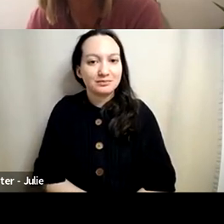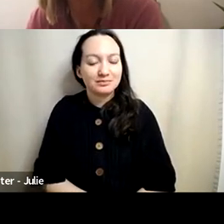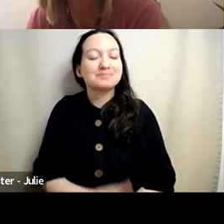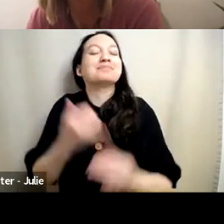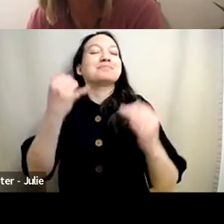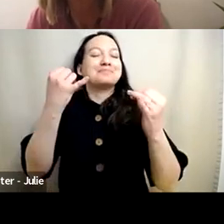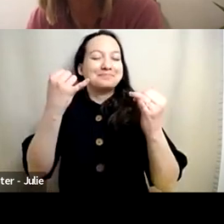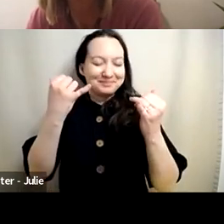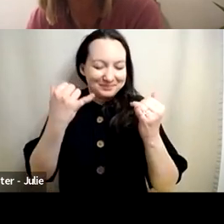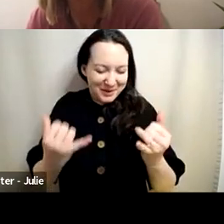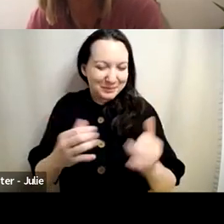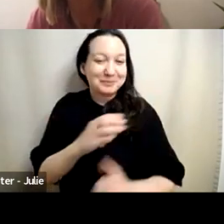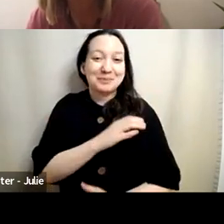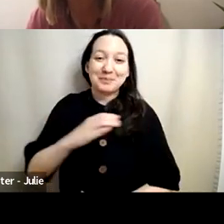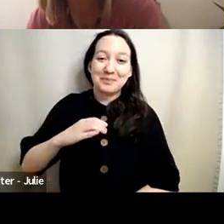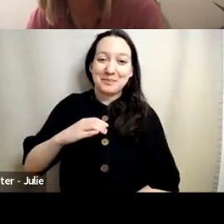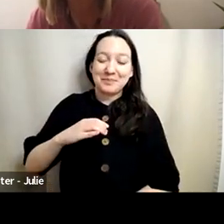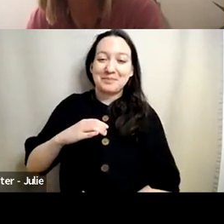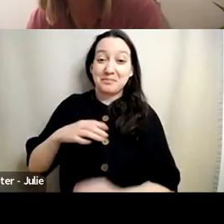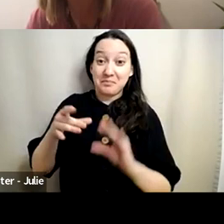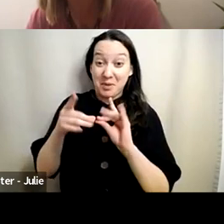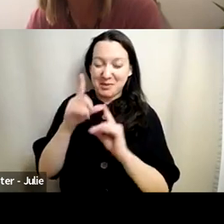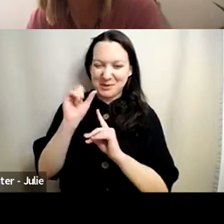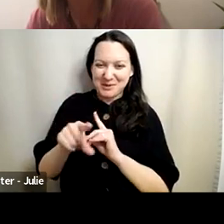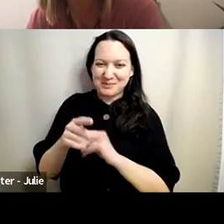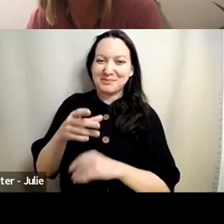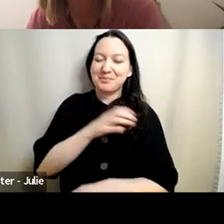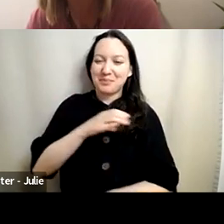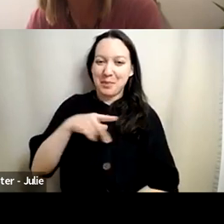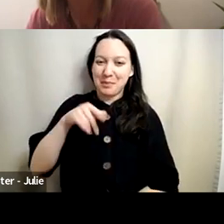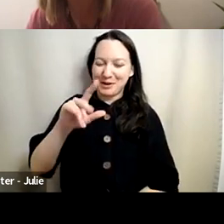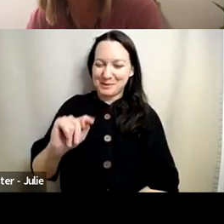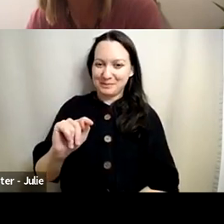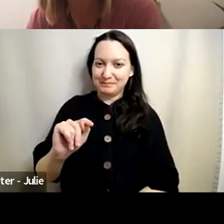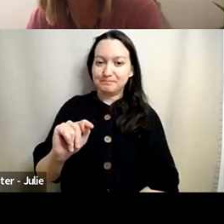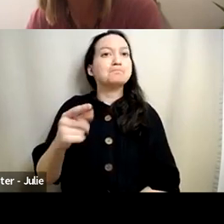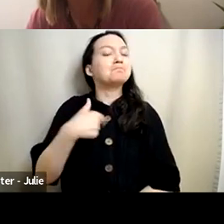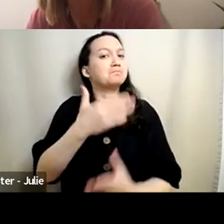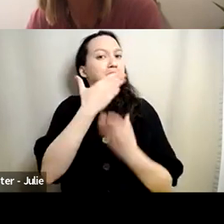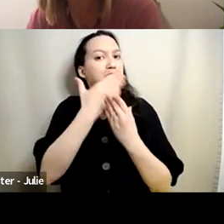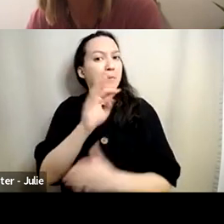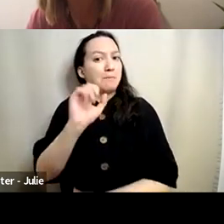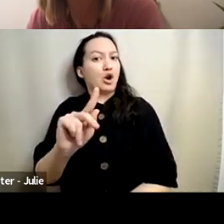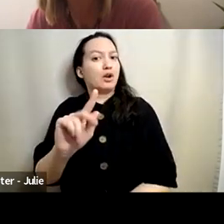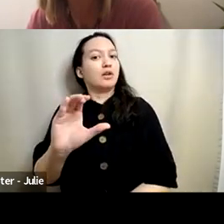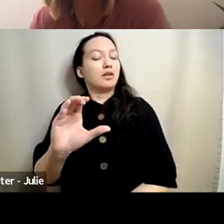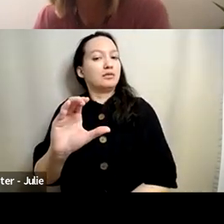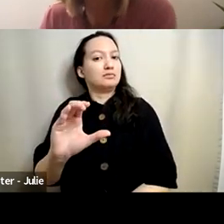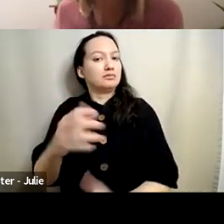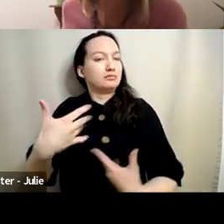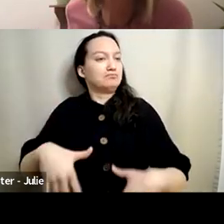And then commissioner comments or questions, Commissioner Perrin. I just wanted to thank Mark for that was just